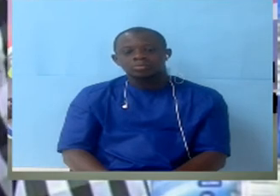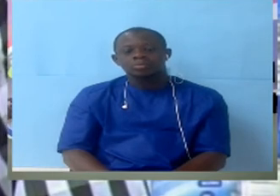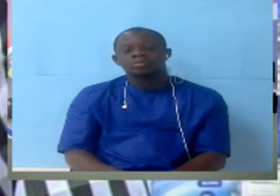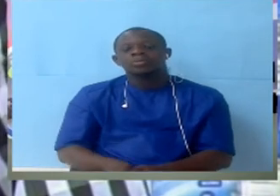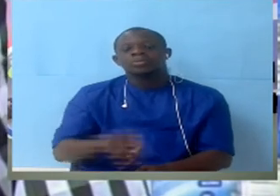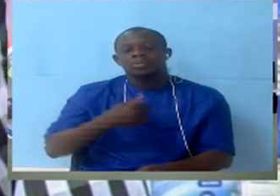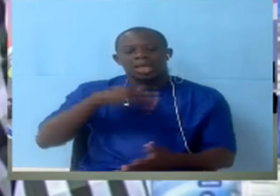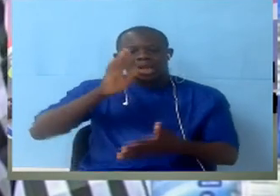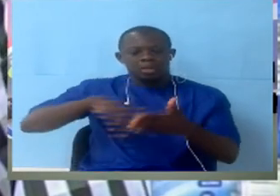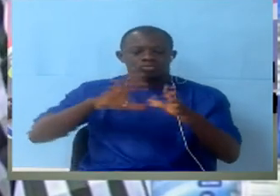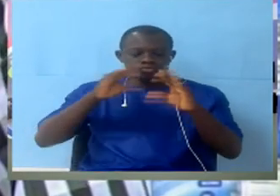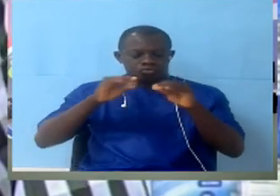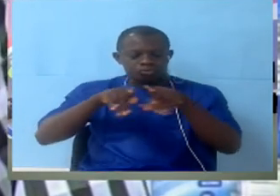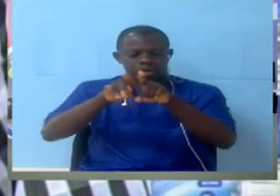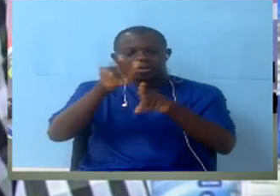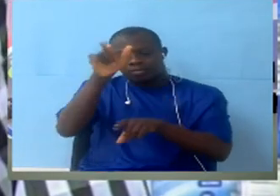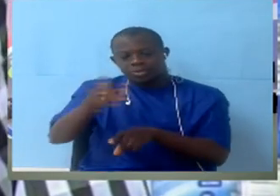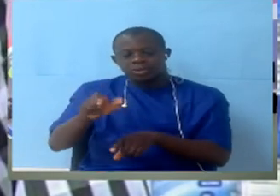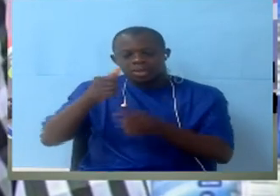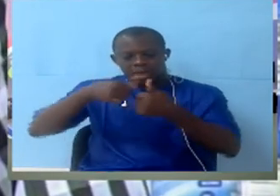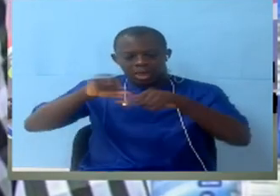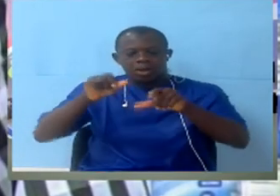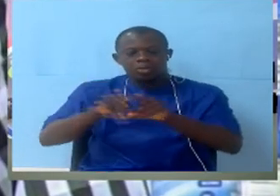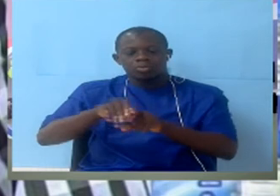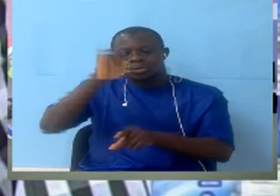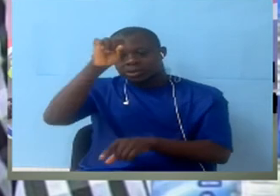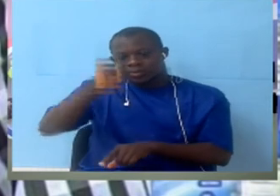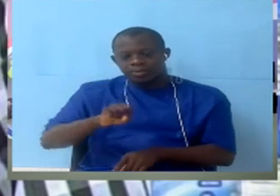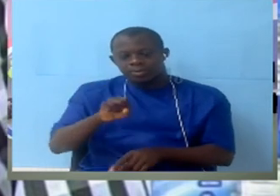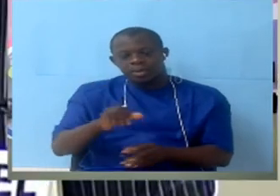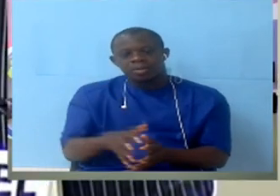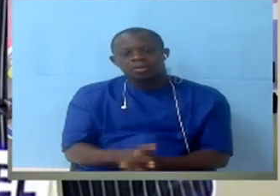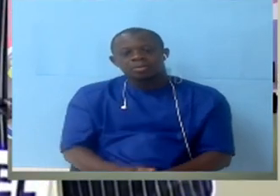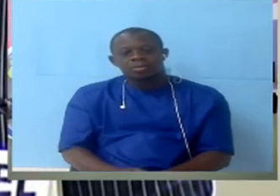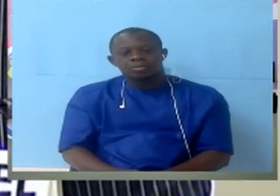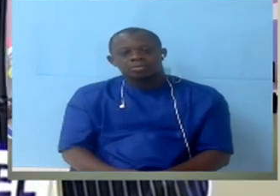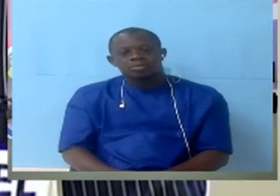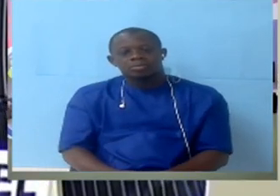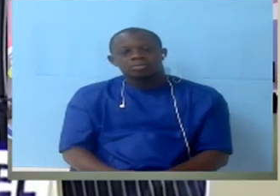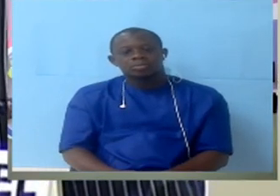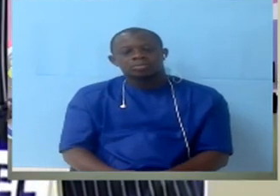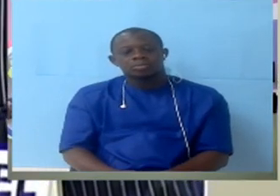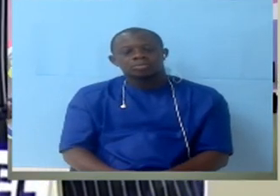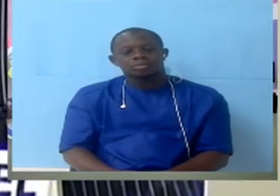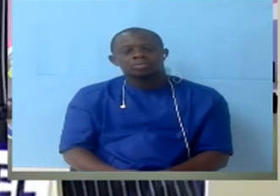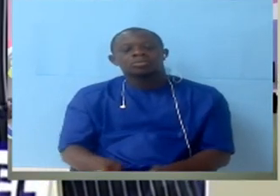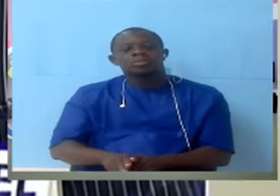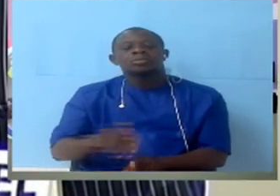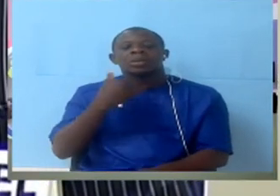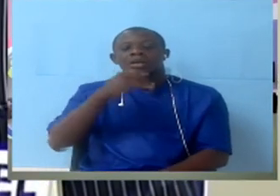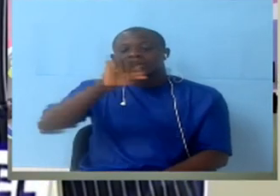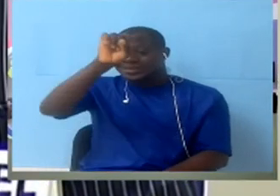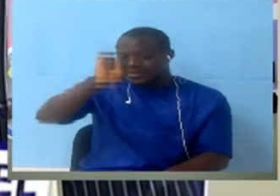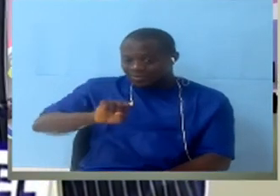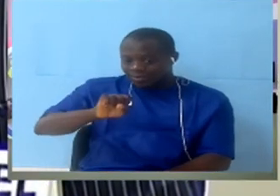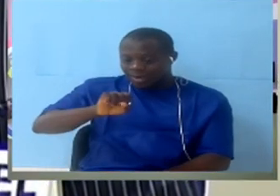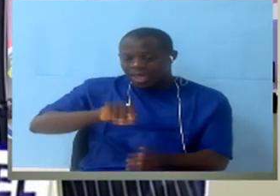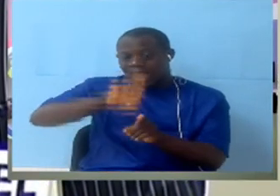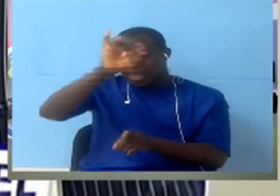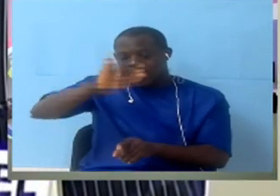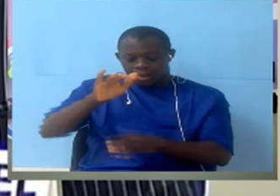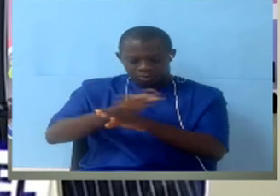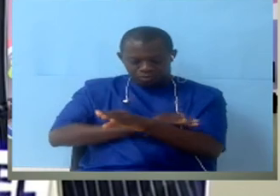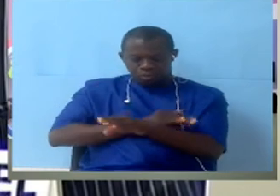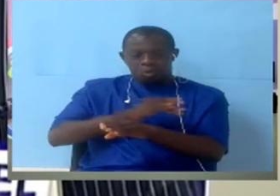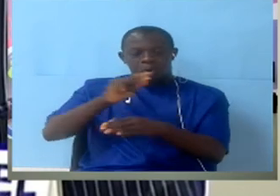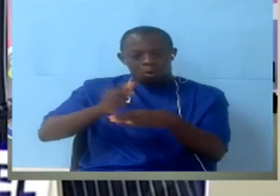I last talked to him around September. September the year before or September of that year? September, January, September